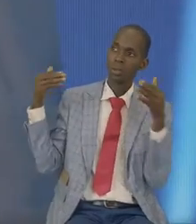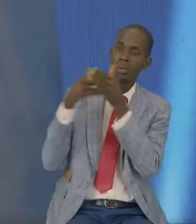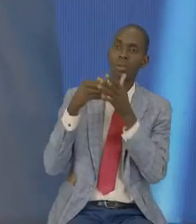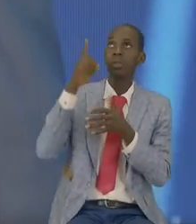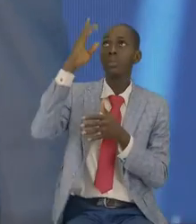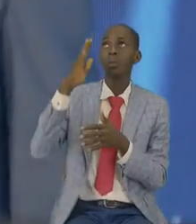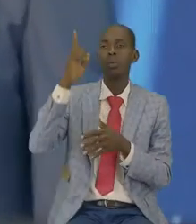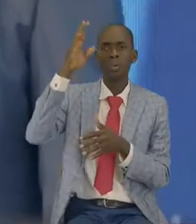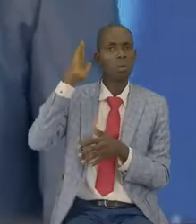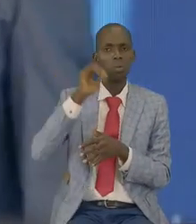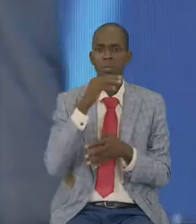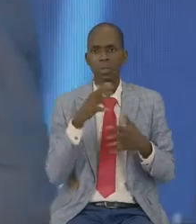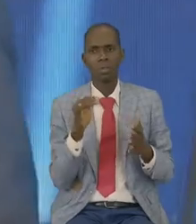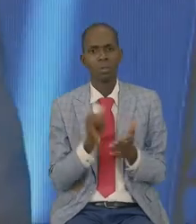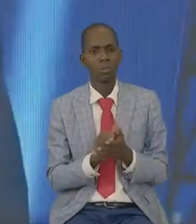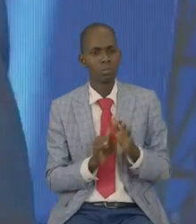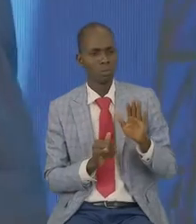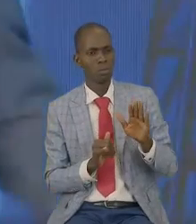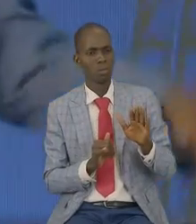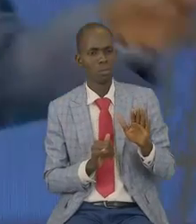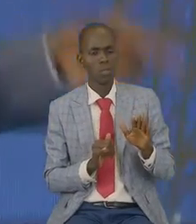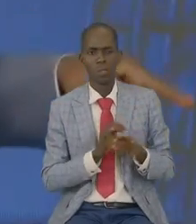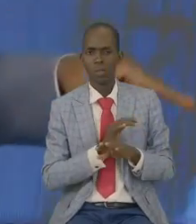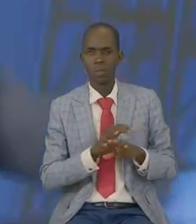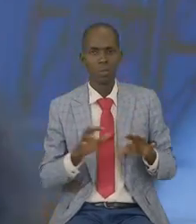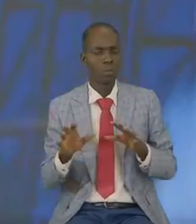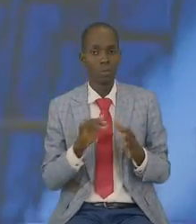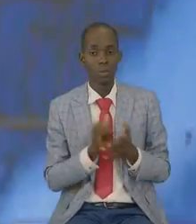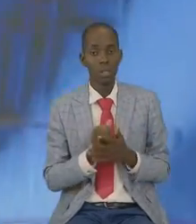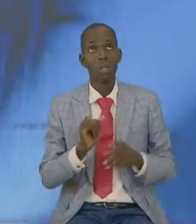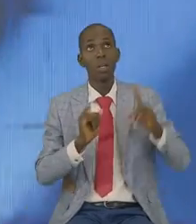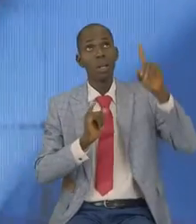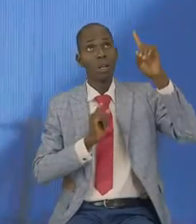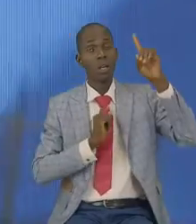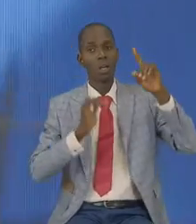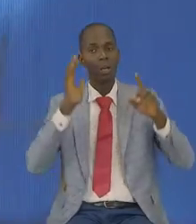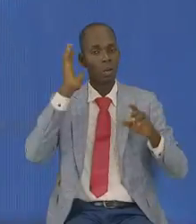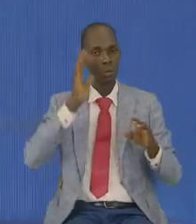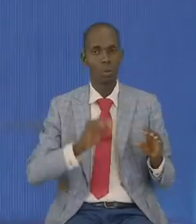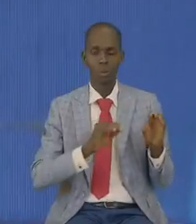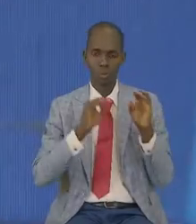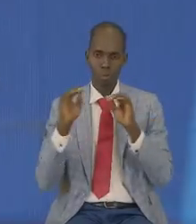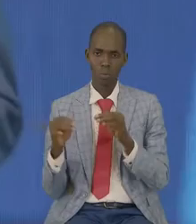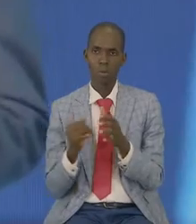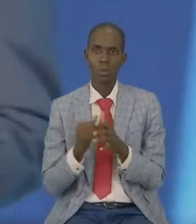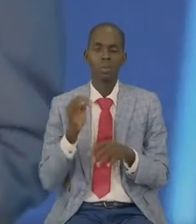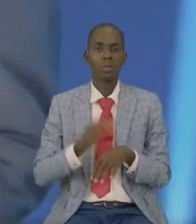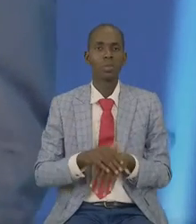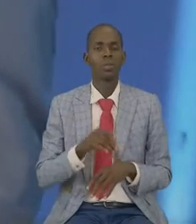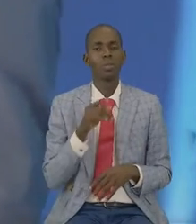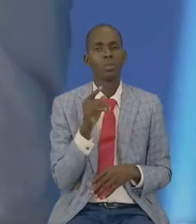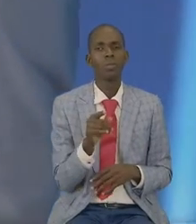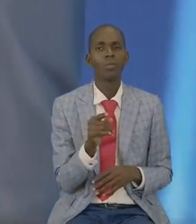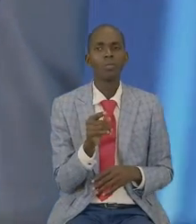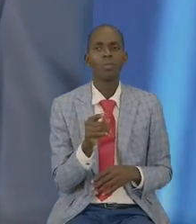allow that. He says, God says, you're not put in what I will put it on you. What's the meaning of that? He wants to